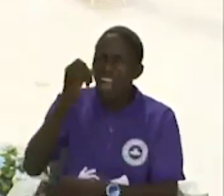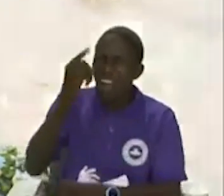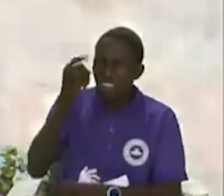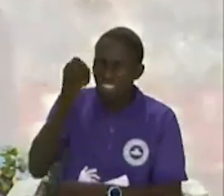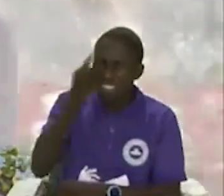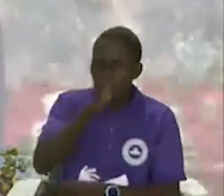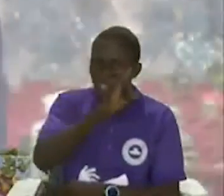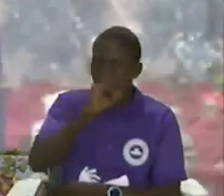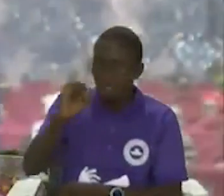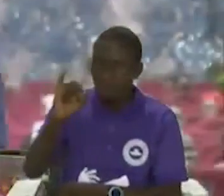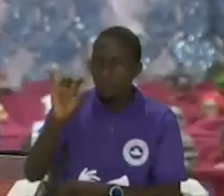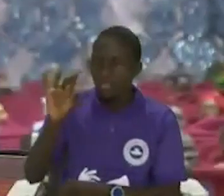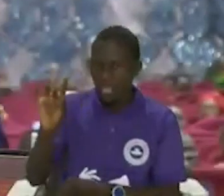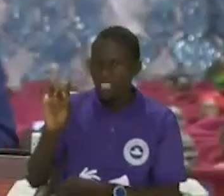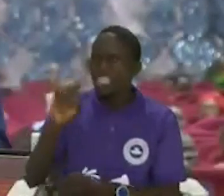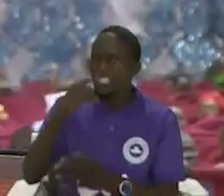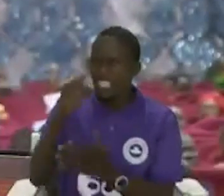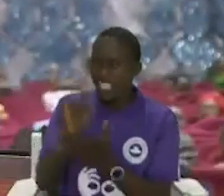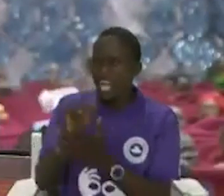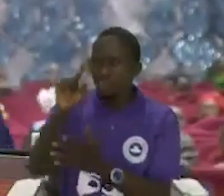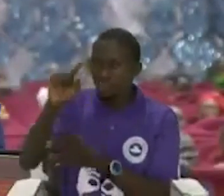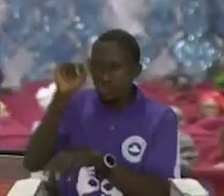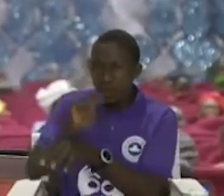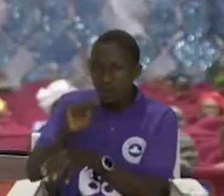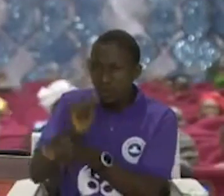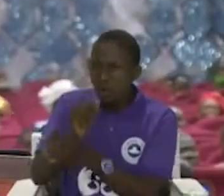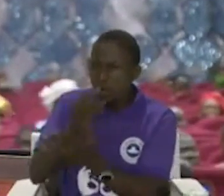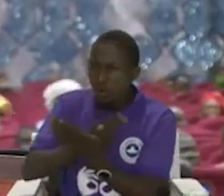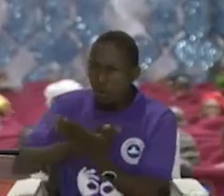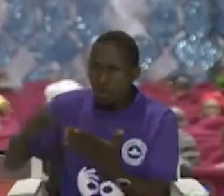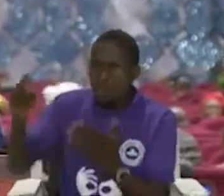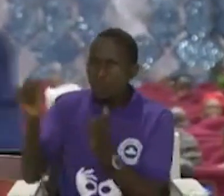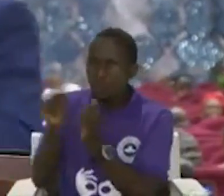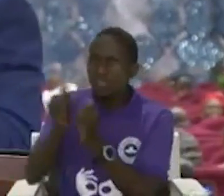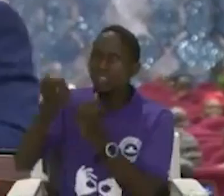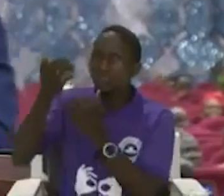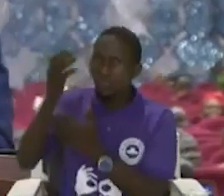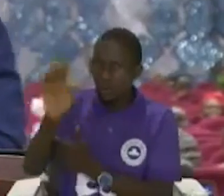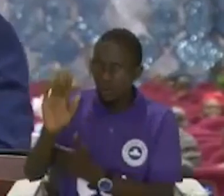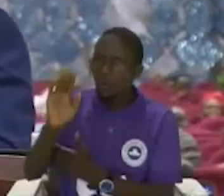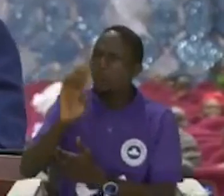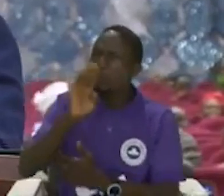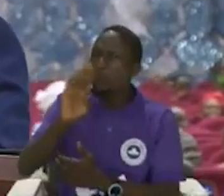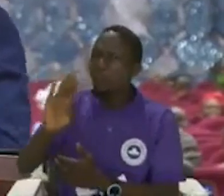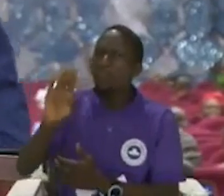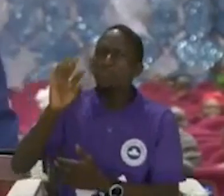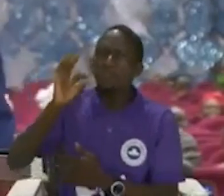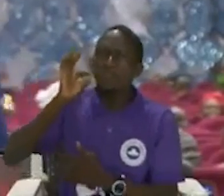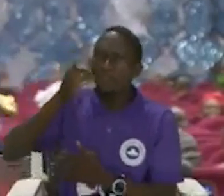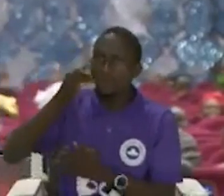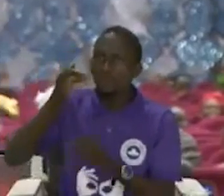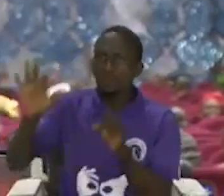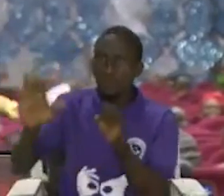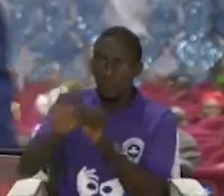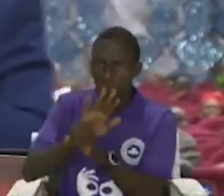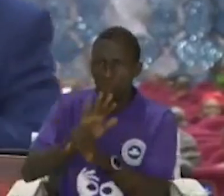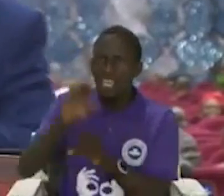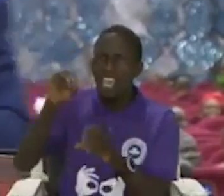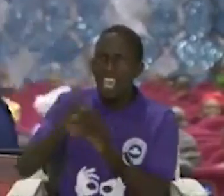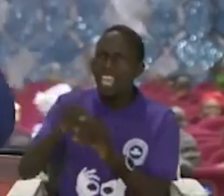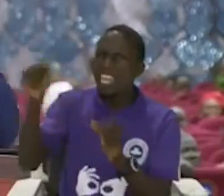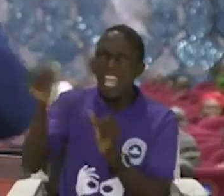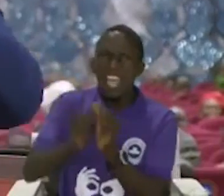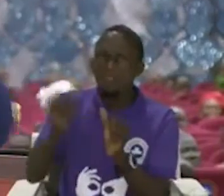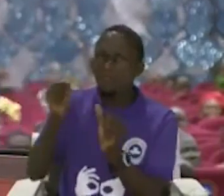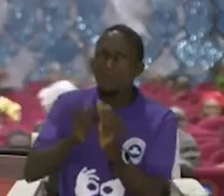Verse 10, that you may walk worthy of the law, fully pleasing him, being fruitful in every good